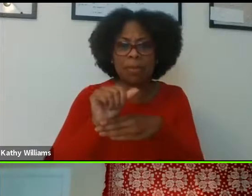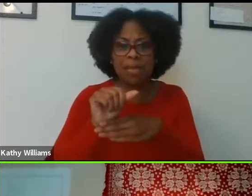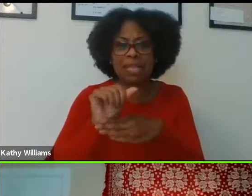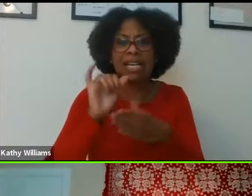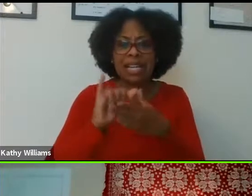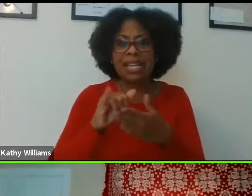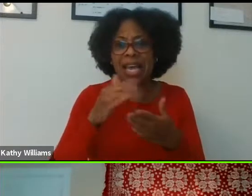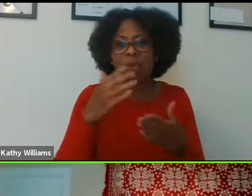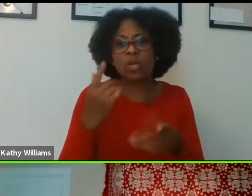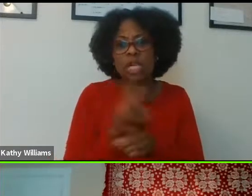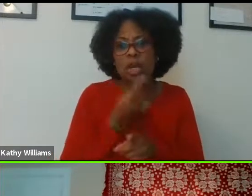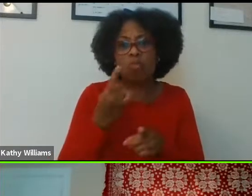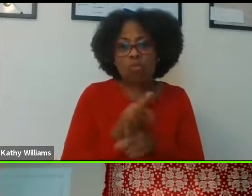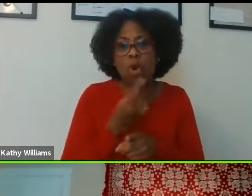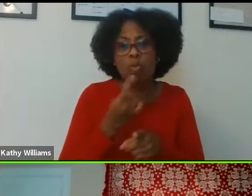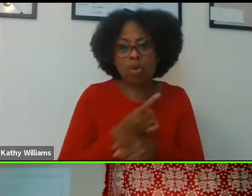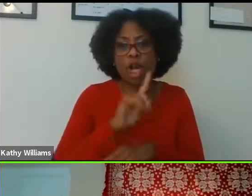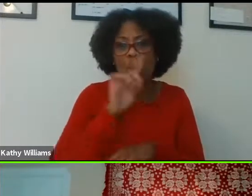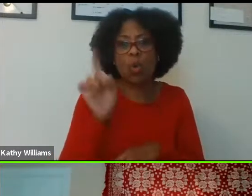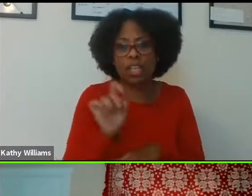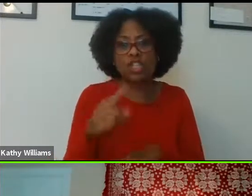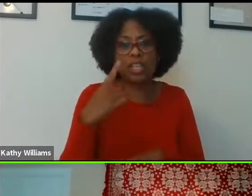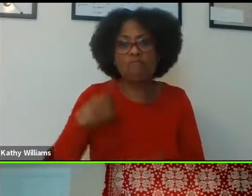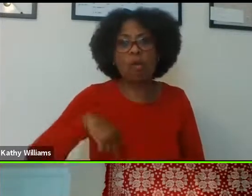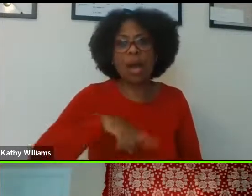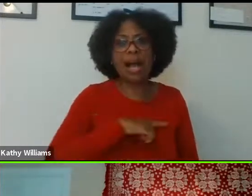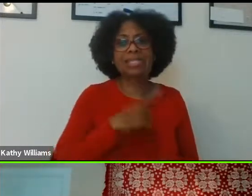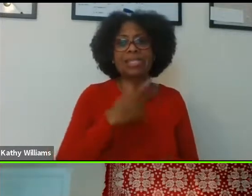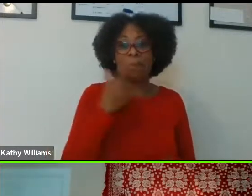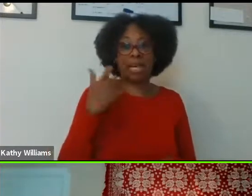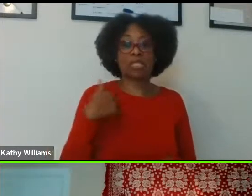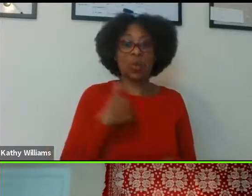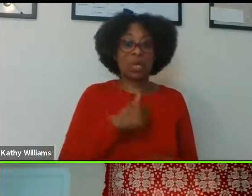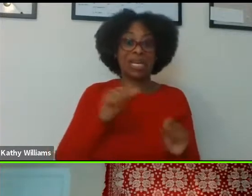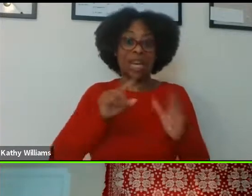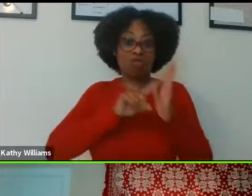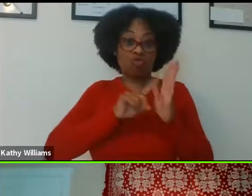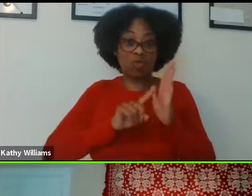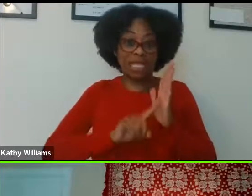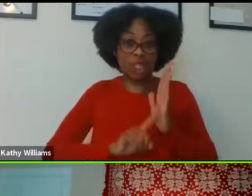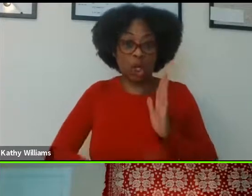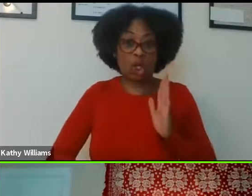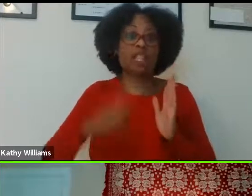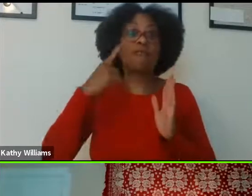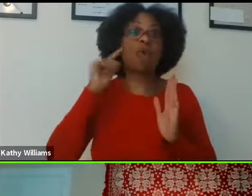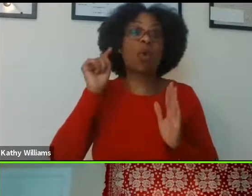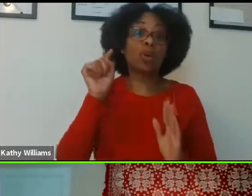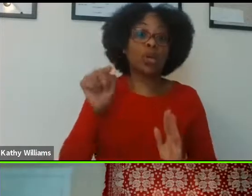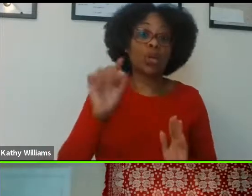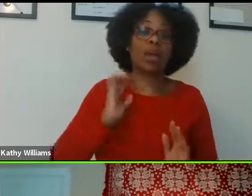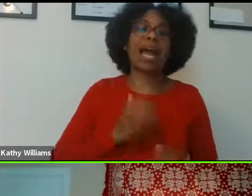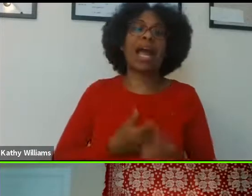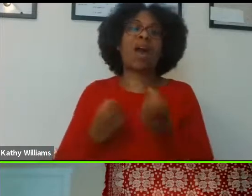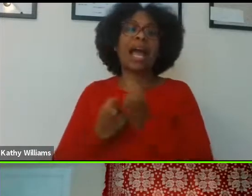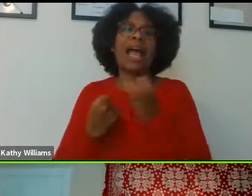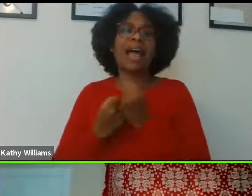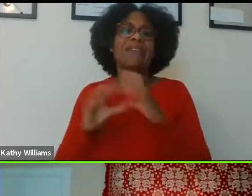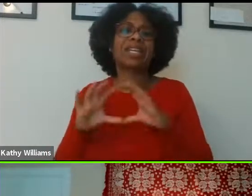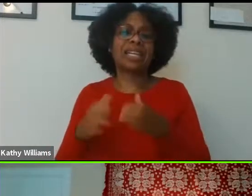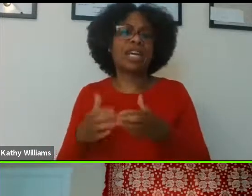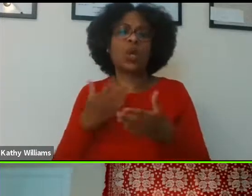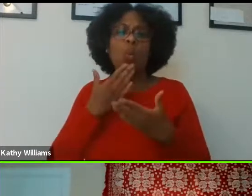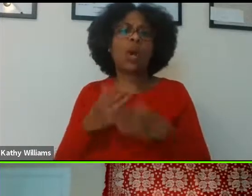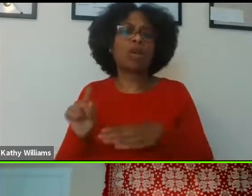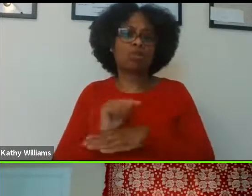would be an appropriate question for us, because we can do that research for you. And our advocates are well trained in that type